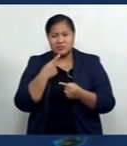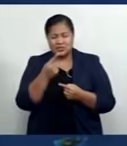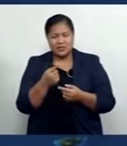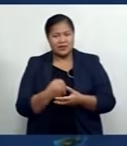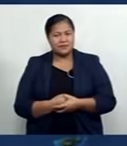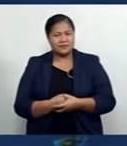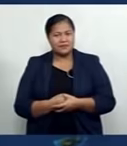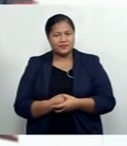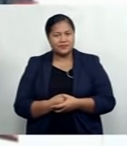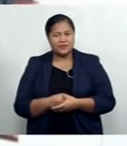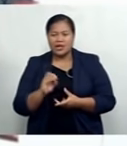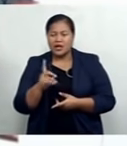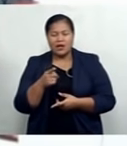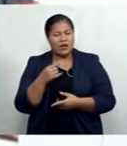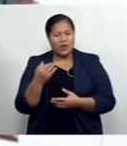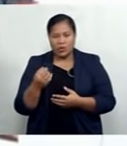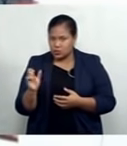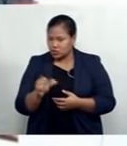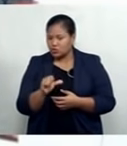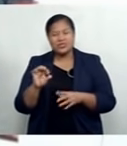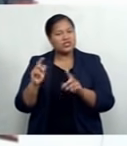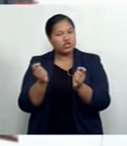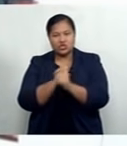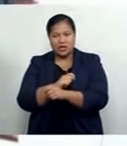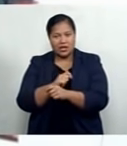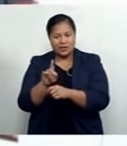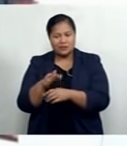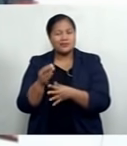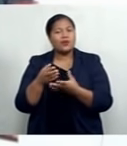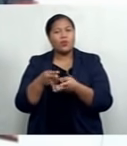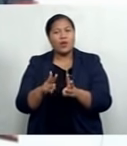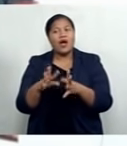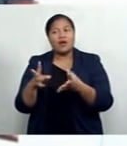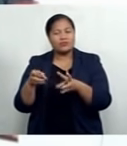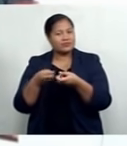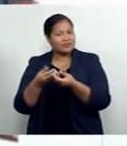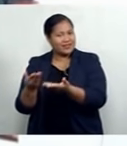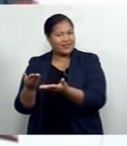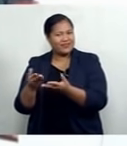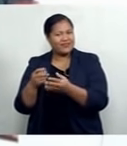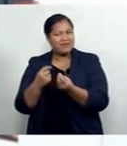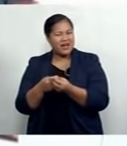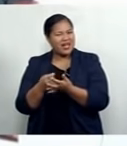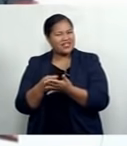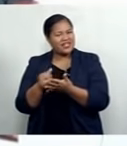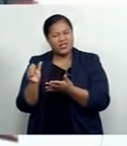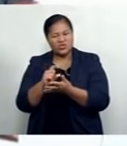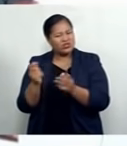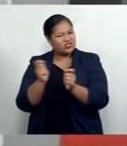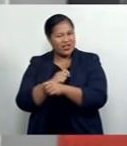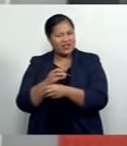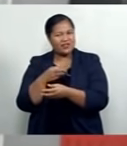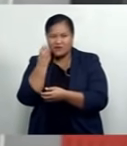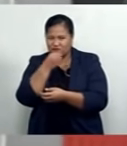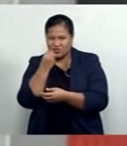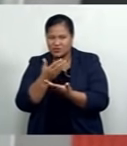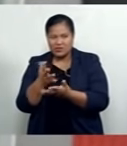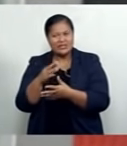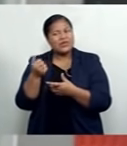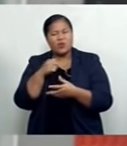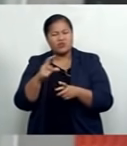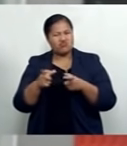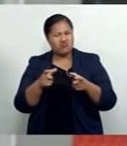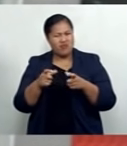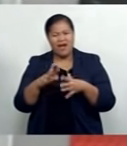The opposition has been saying to change the distribution method to food vouchers. The fact remains is that they want to control how people